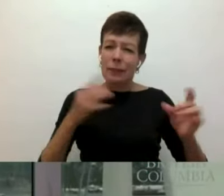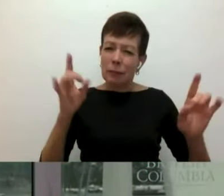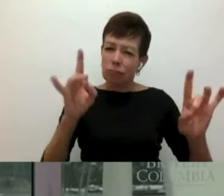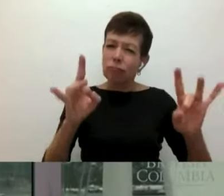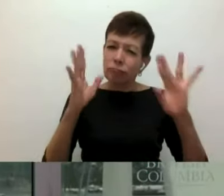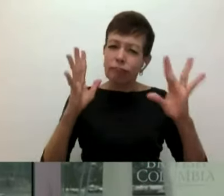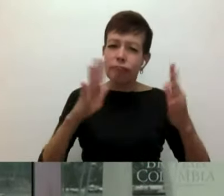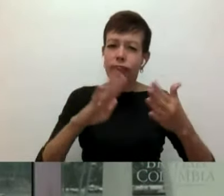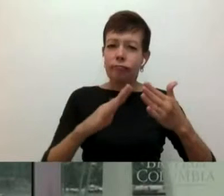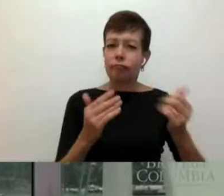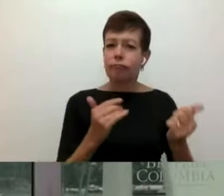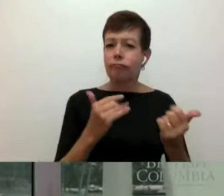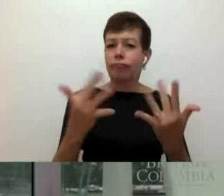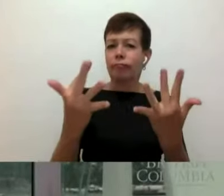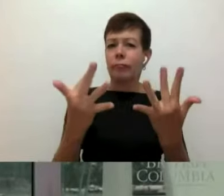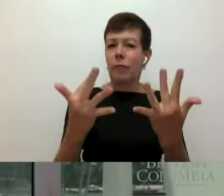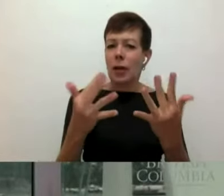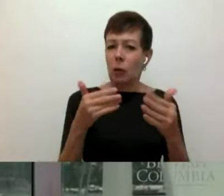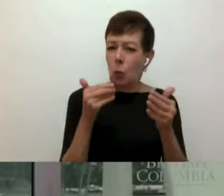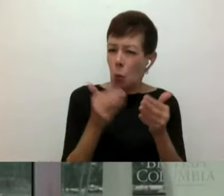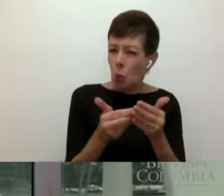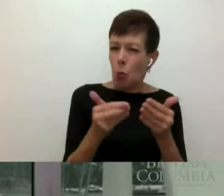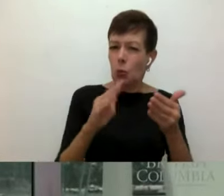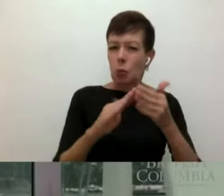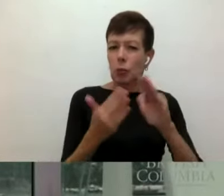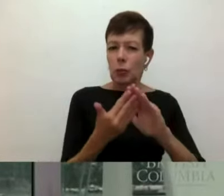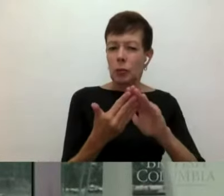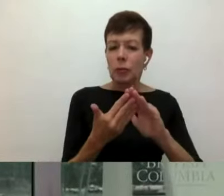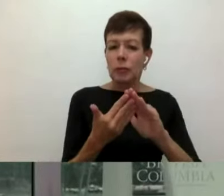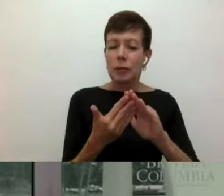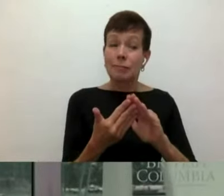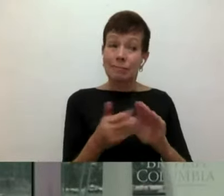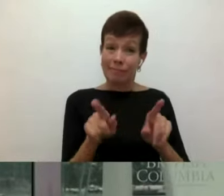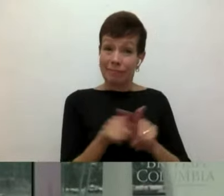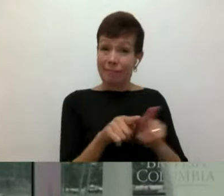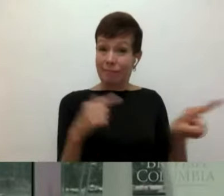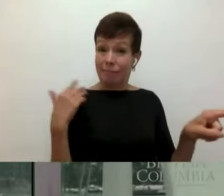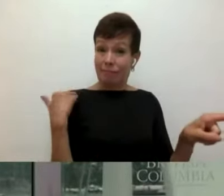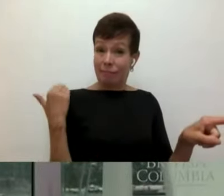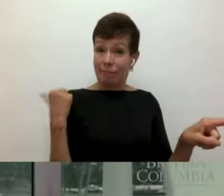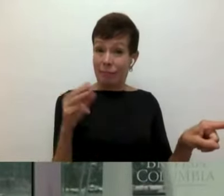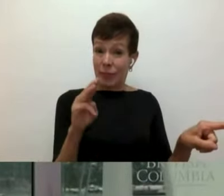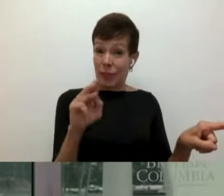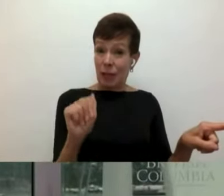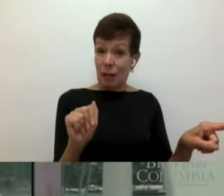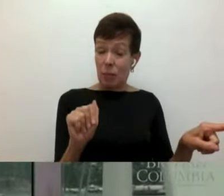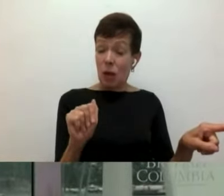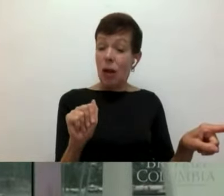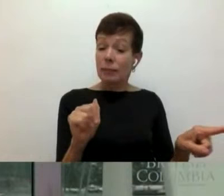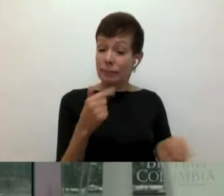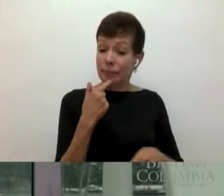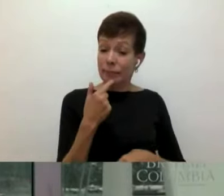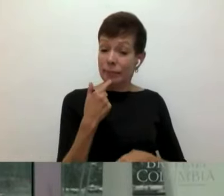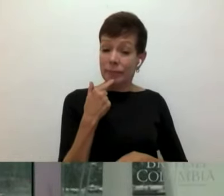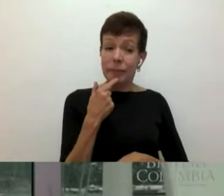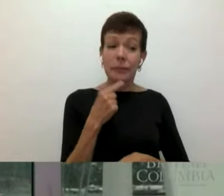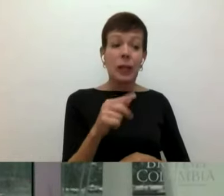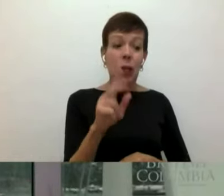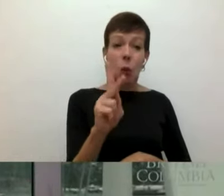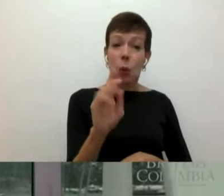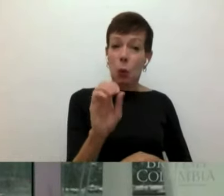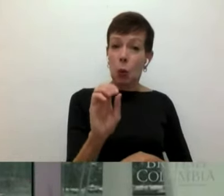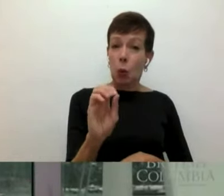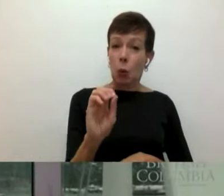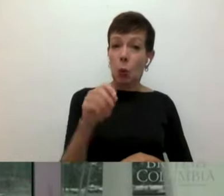some very active fires in British Columbia near communities. I want to echo Minister Ma's comments about